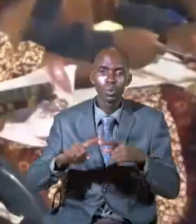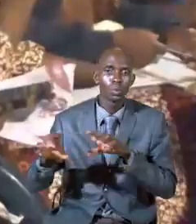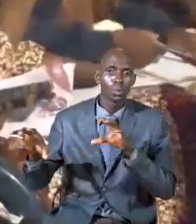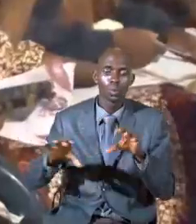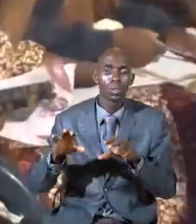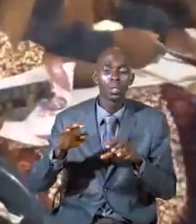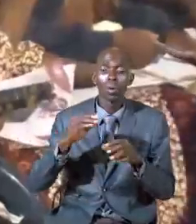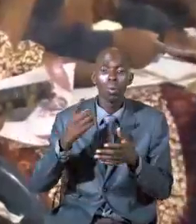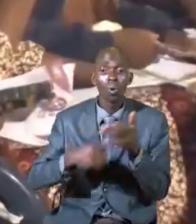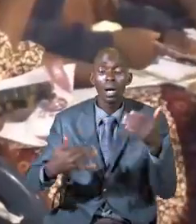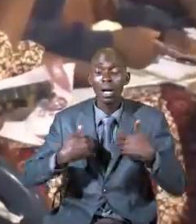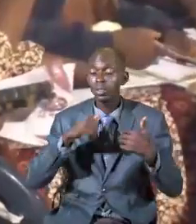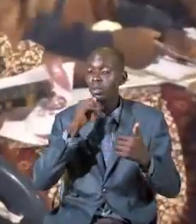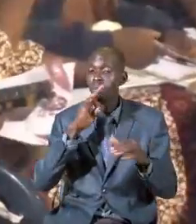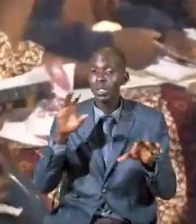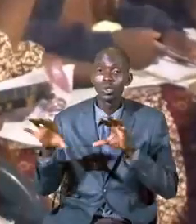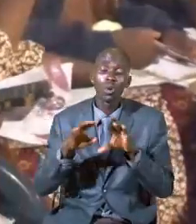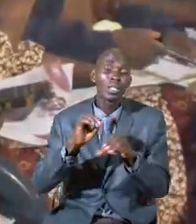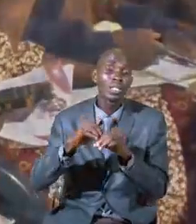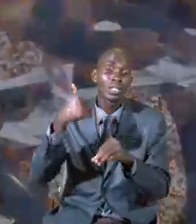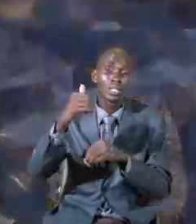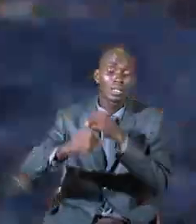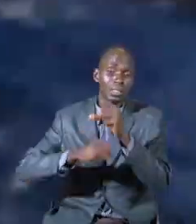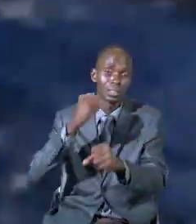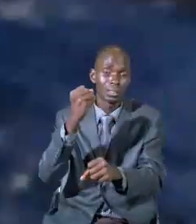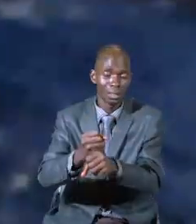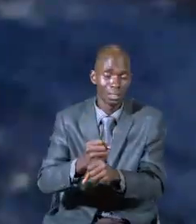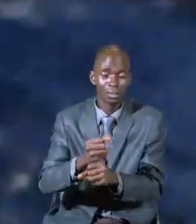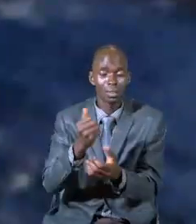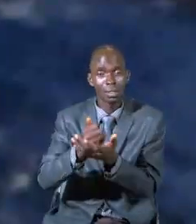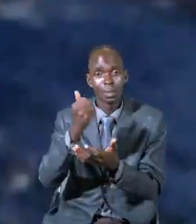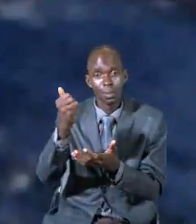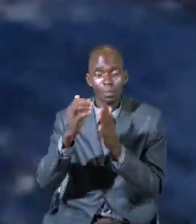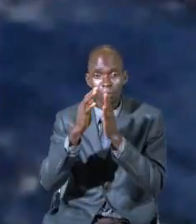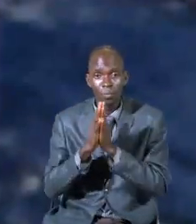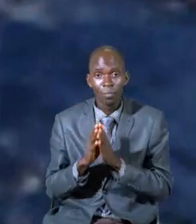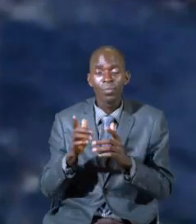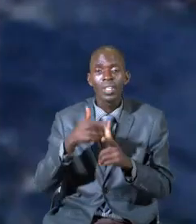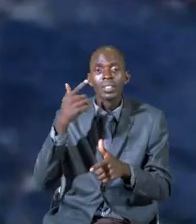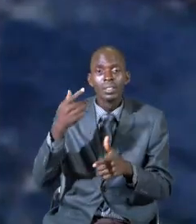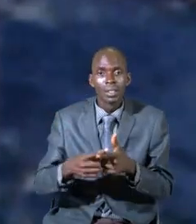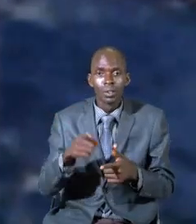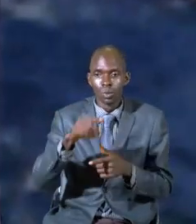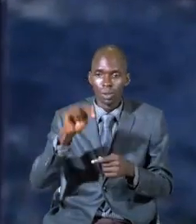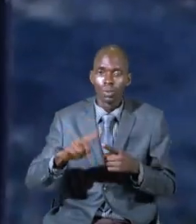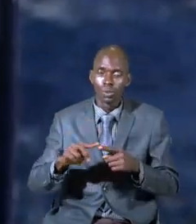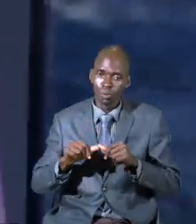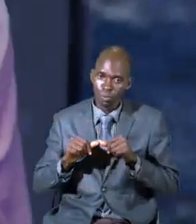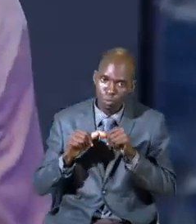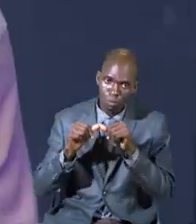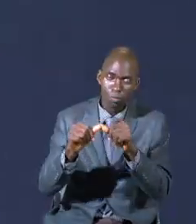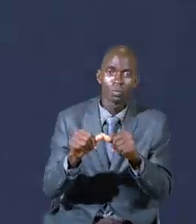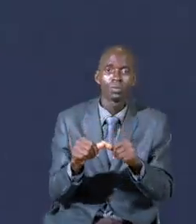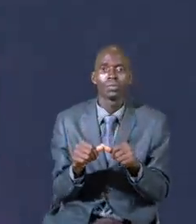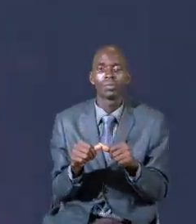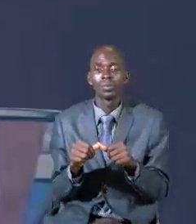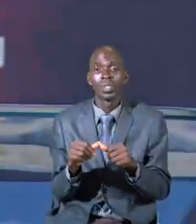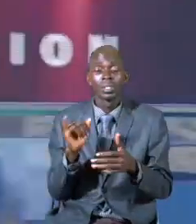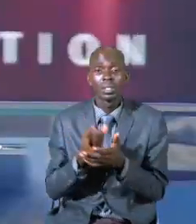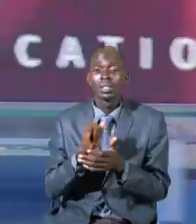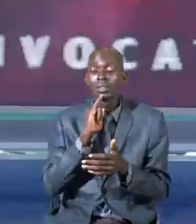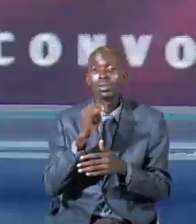Amen. And then perseverance, that's what we call stickability. Stickability. You stick to